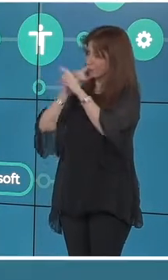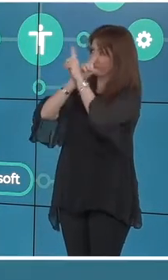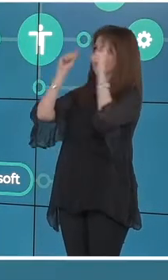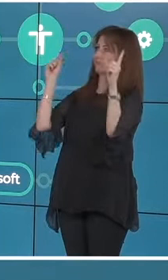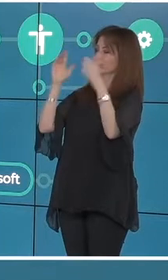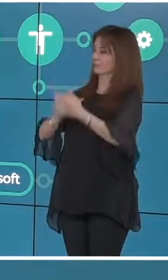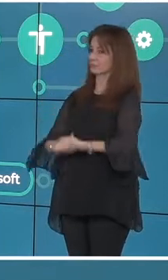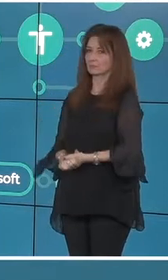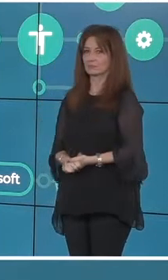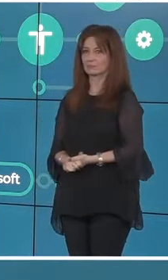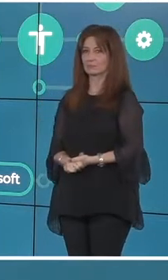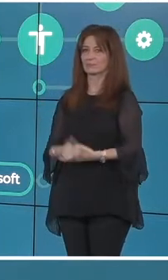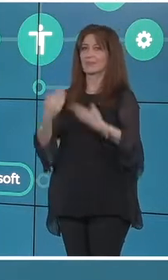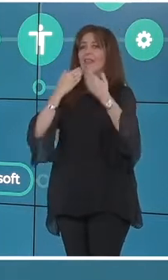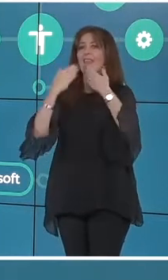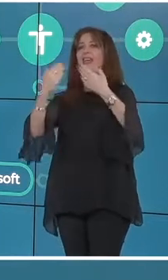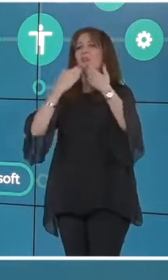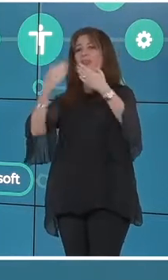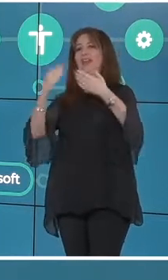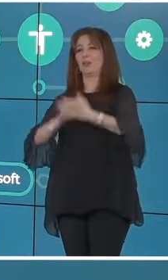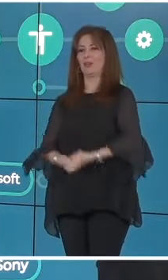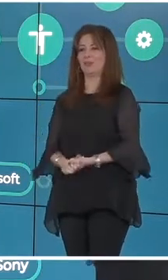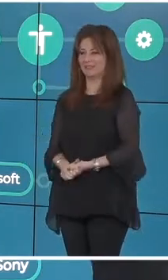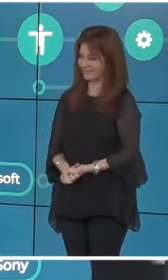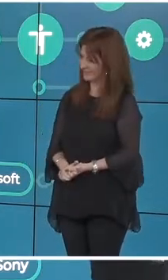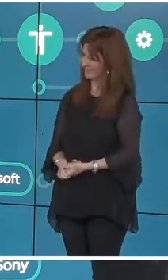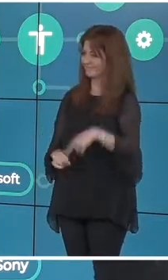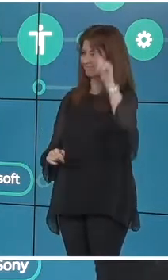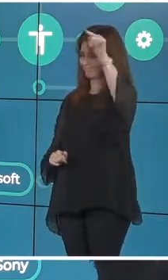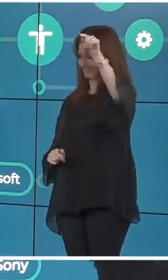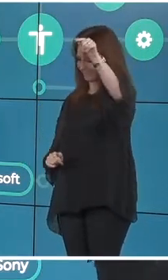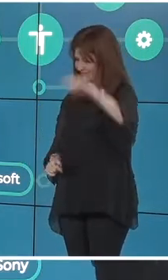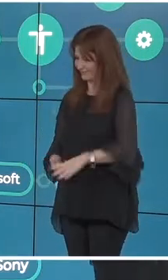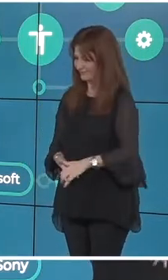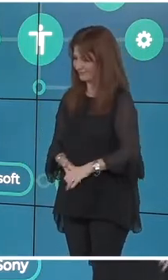pretty great. Oh, and